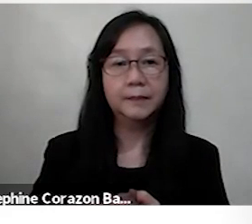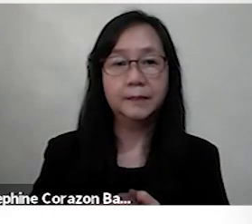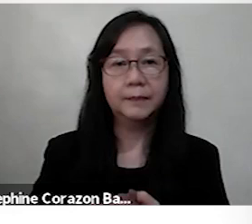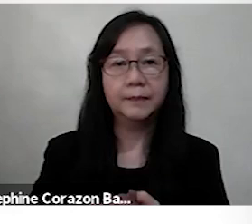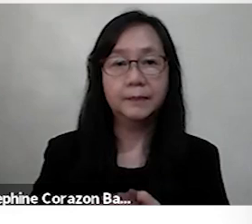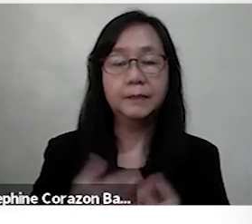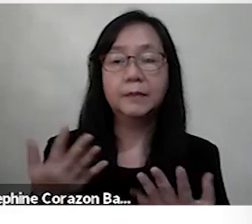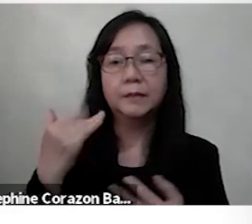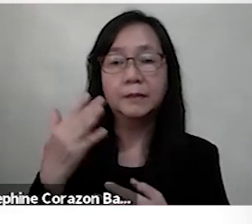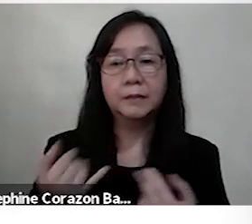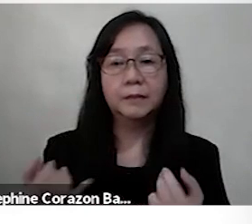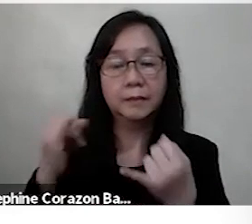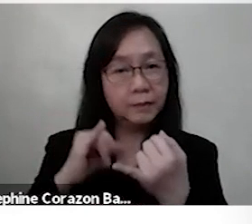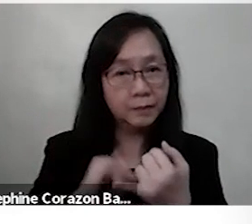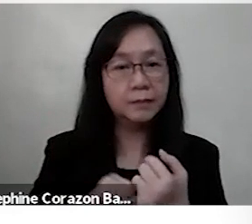we have